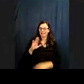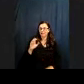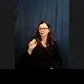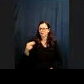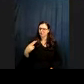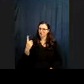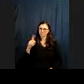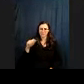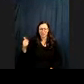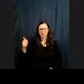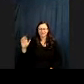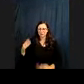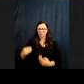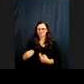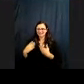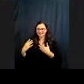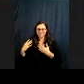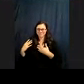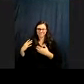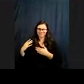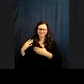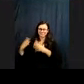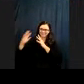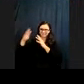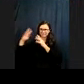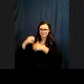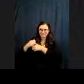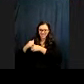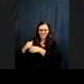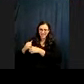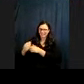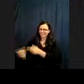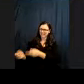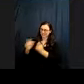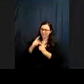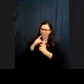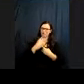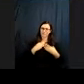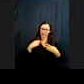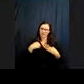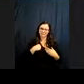else's devising as a gift to be inspired by.